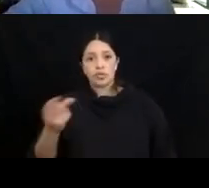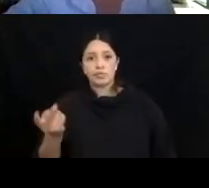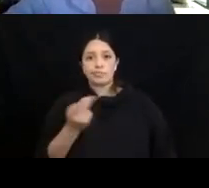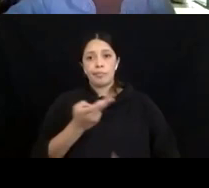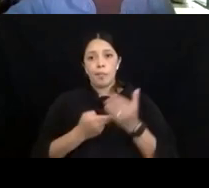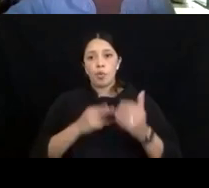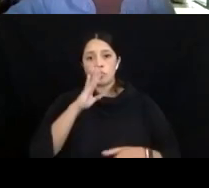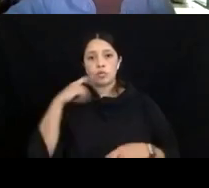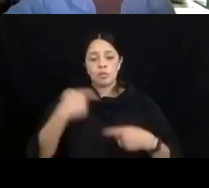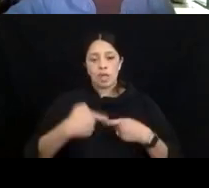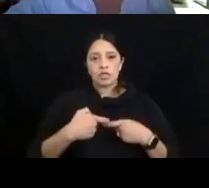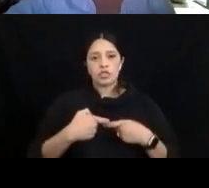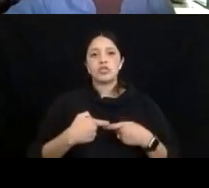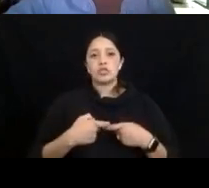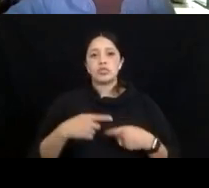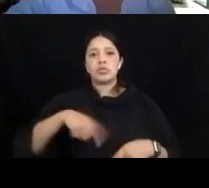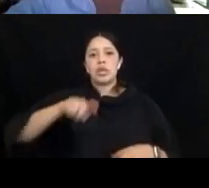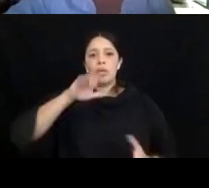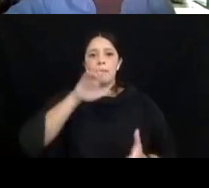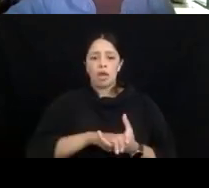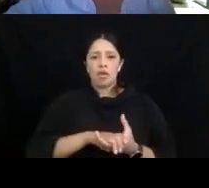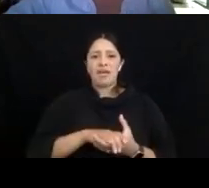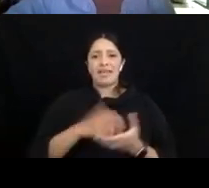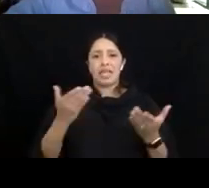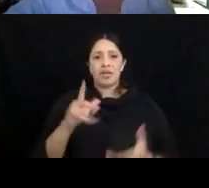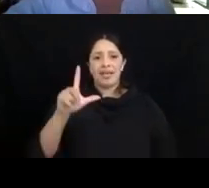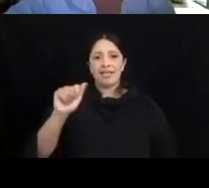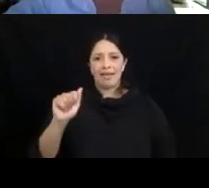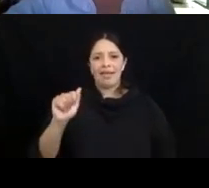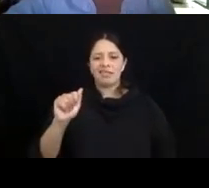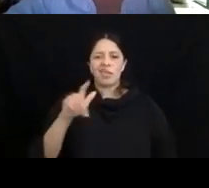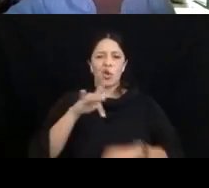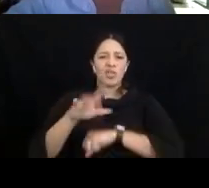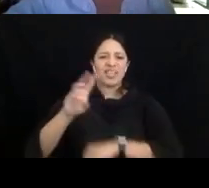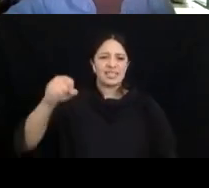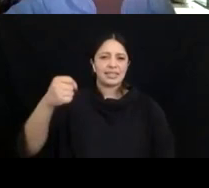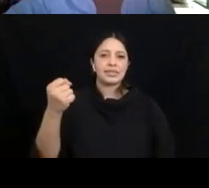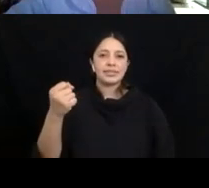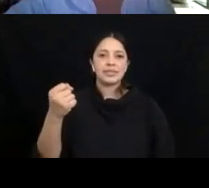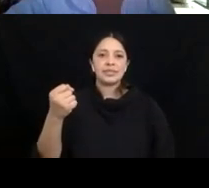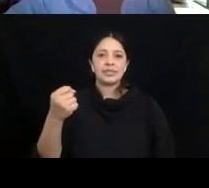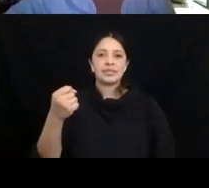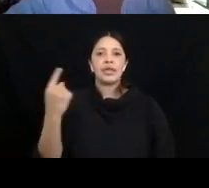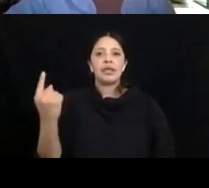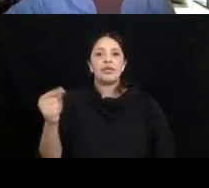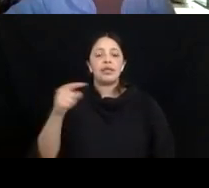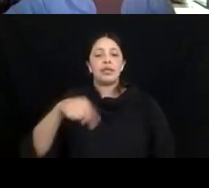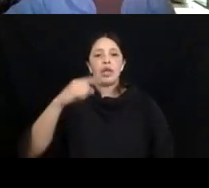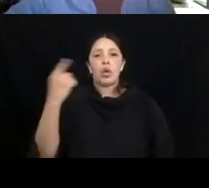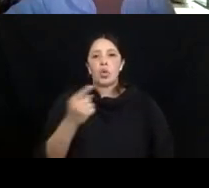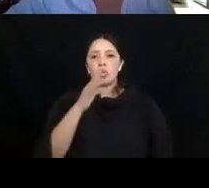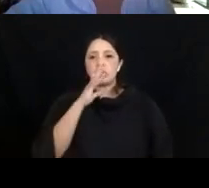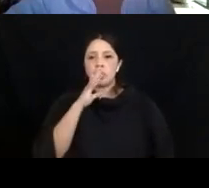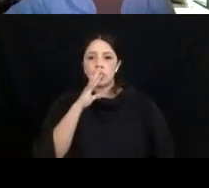And they were married in LA in the early 60s, and they only spoke Spanish at home. That